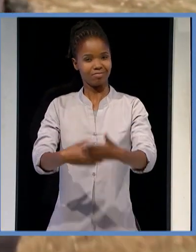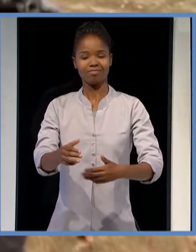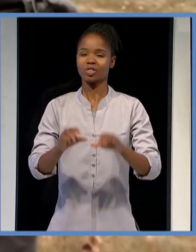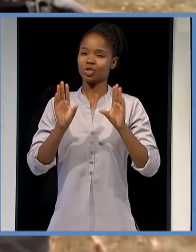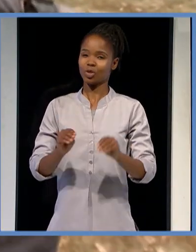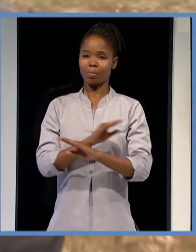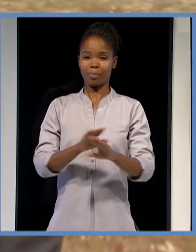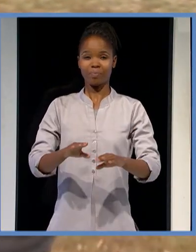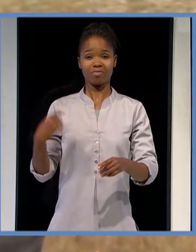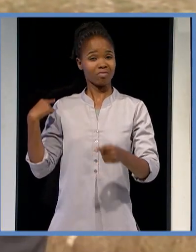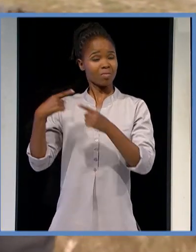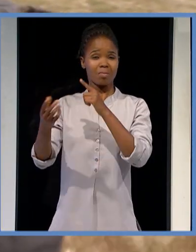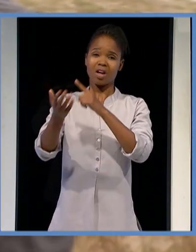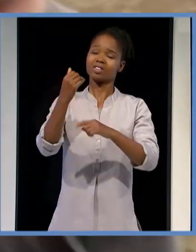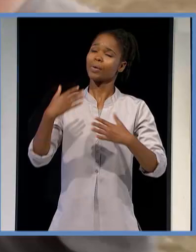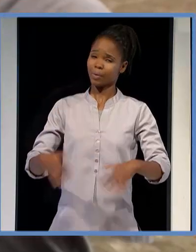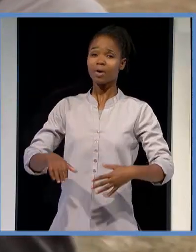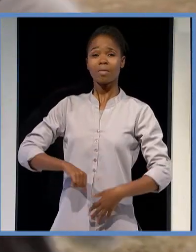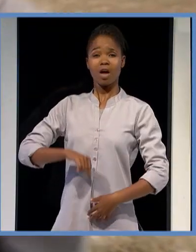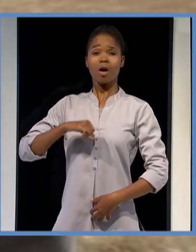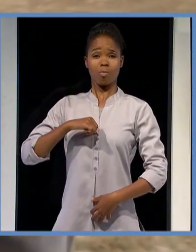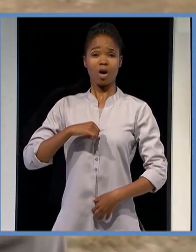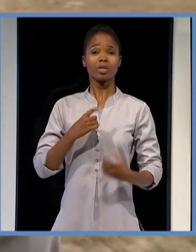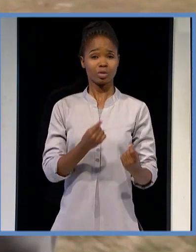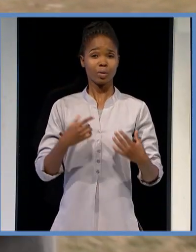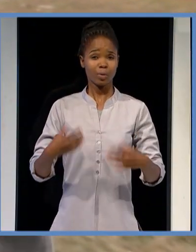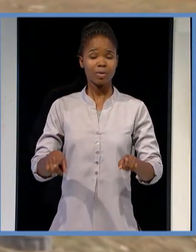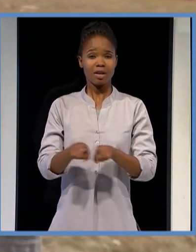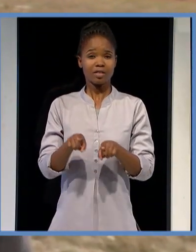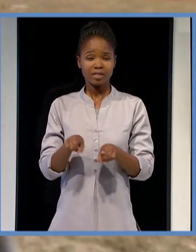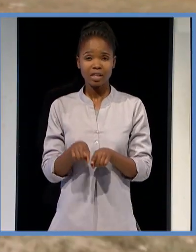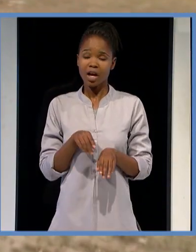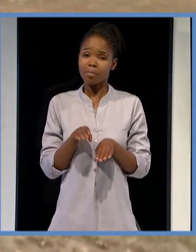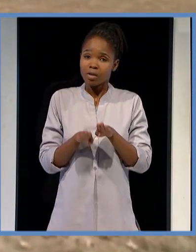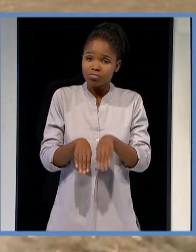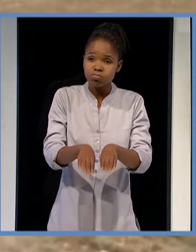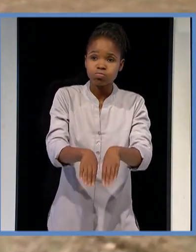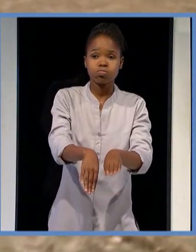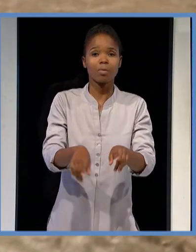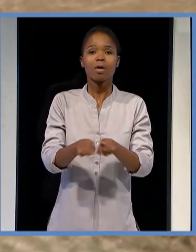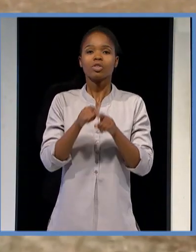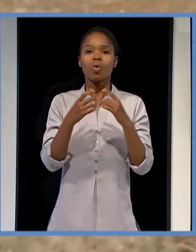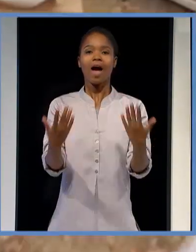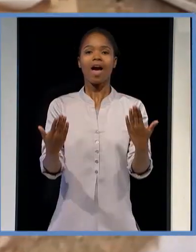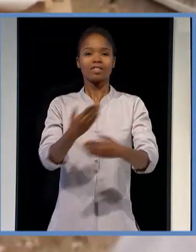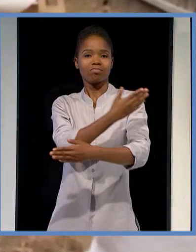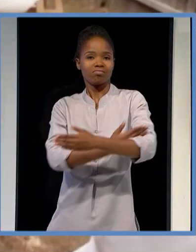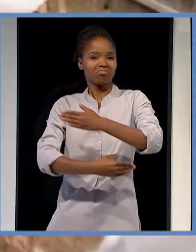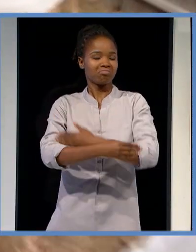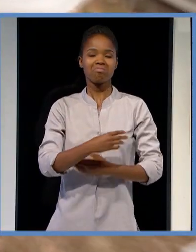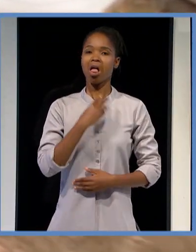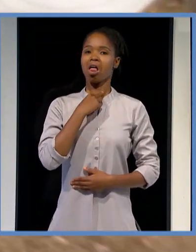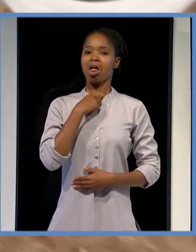I'm pretty proud of my accomplishments, yes. The stuff that I'm doing with my feet in a sport that usually you don't see somebody without arms doing